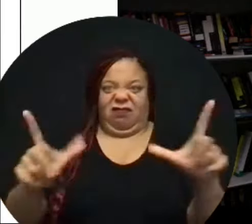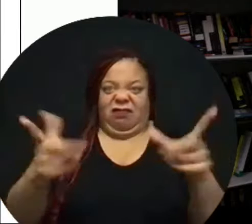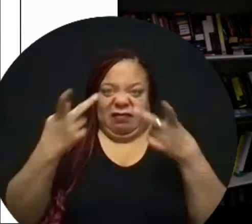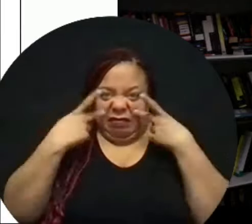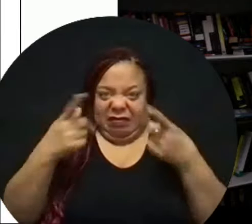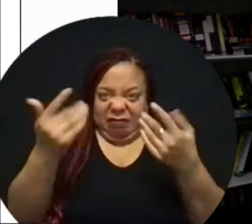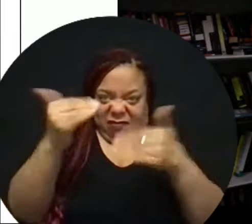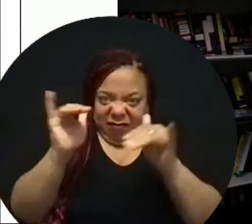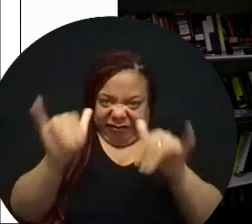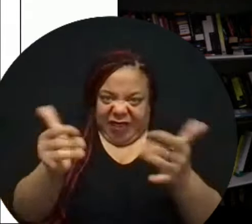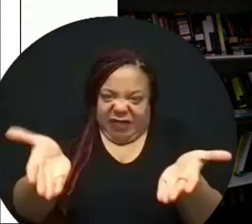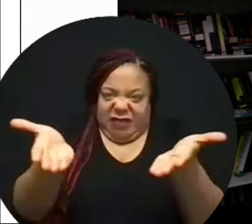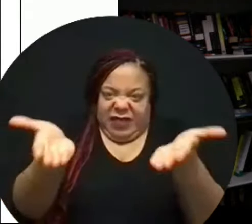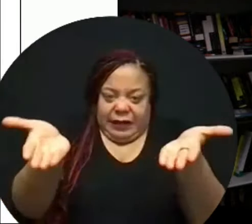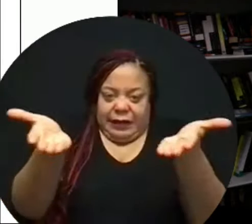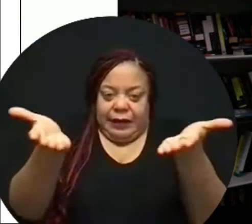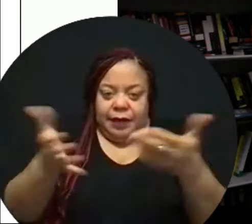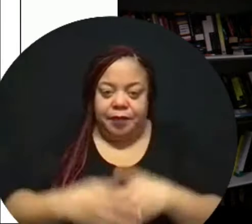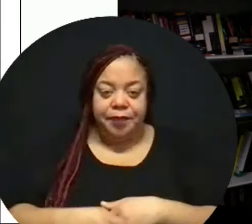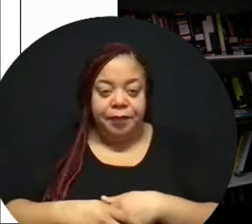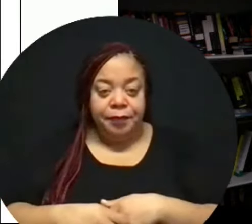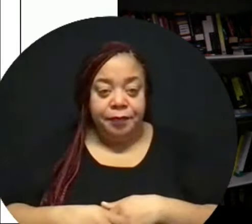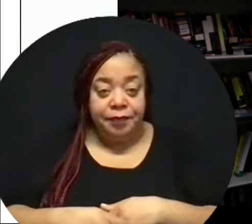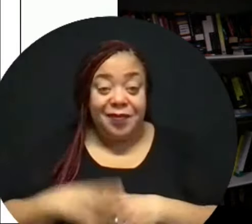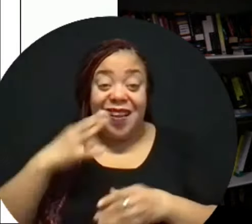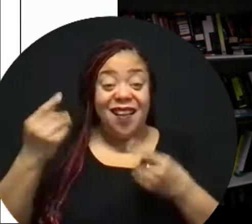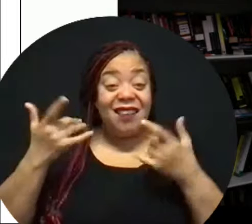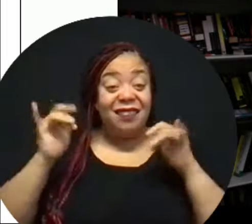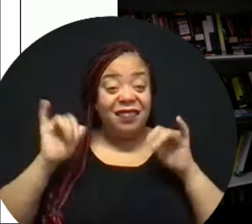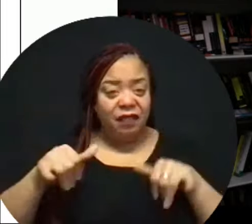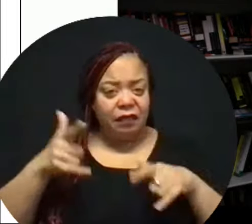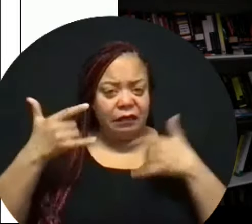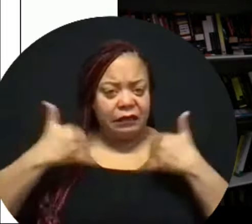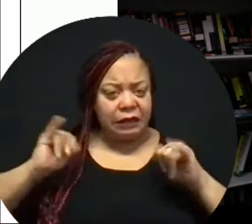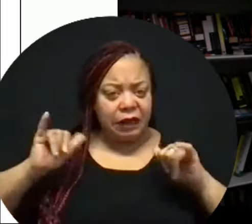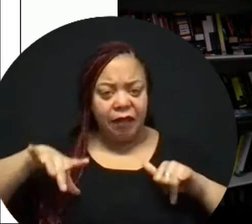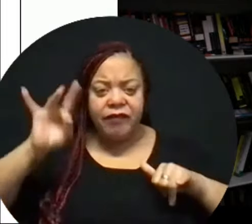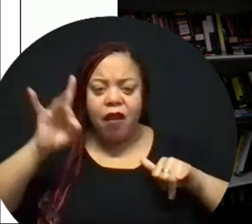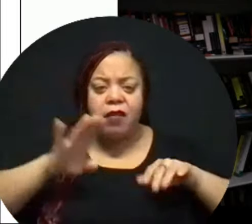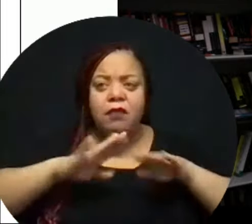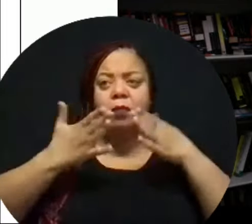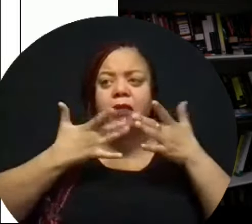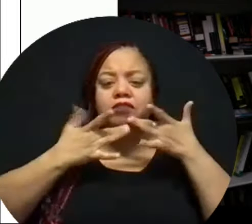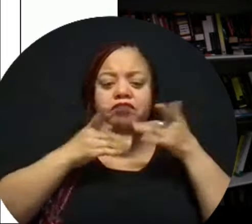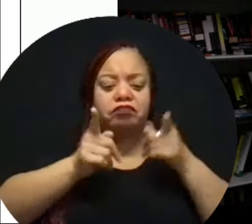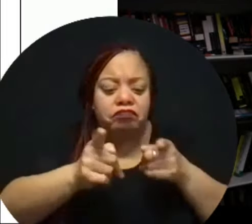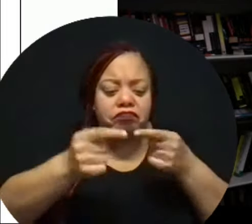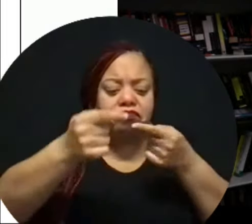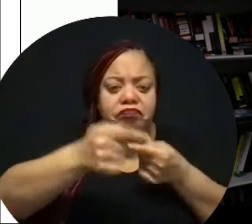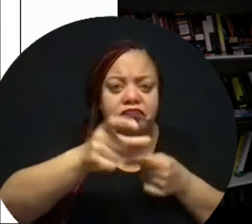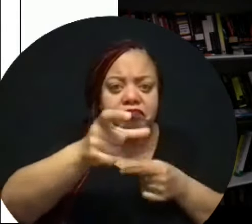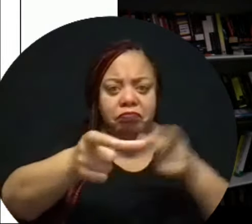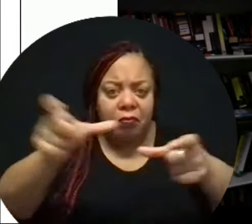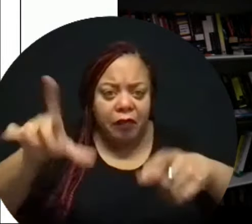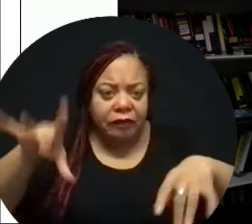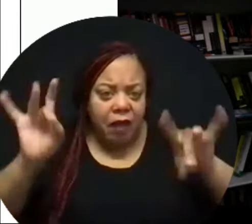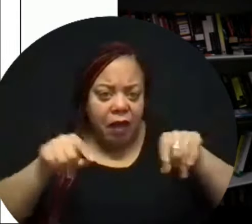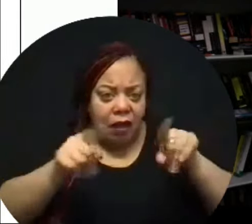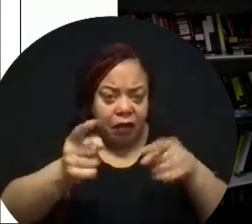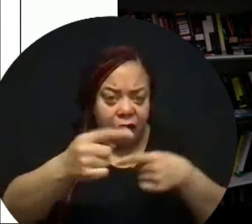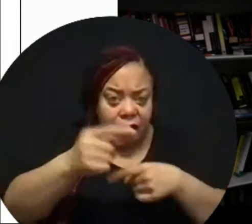without fences, right? And I think that's the kind of work that we can do, because not only is it materially real and it helps people